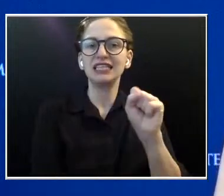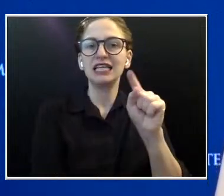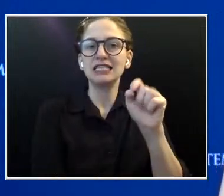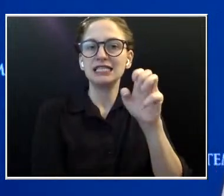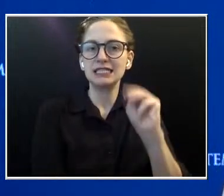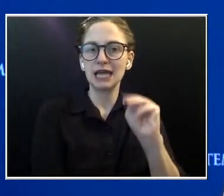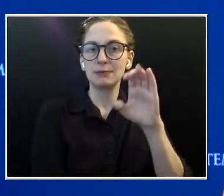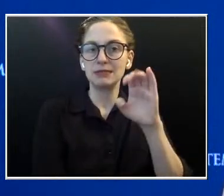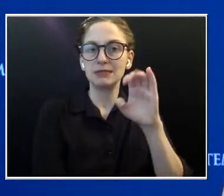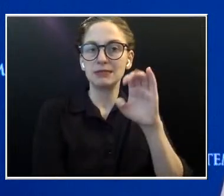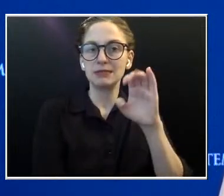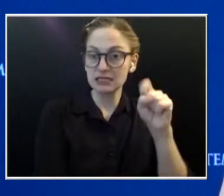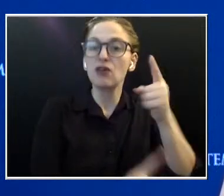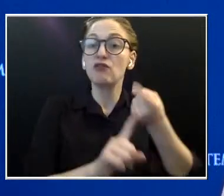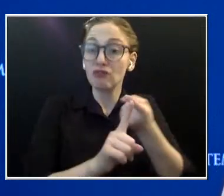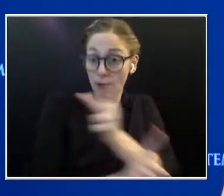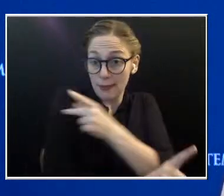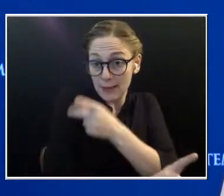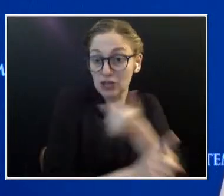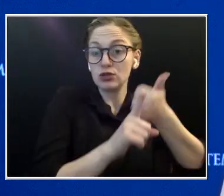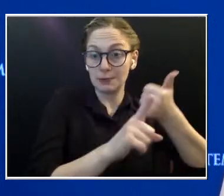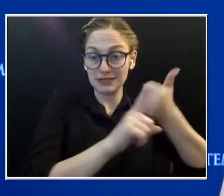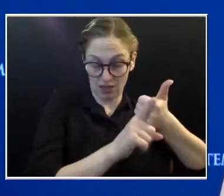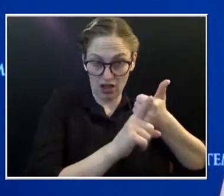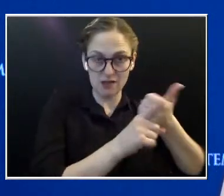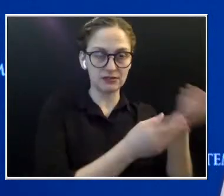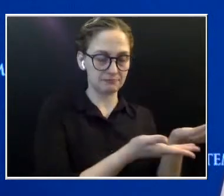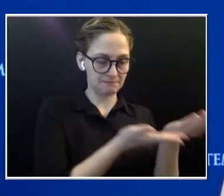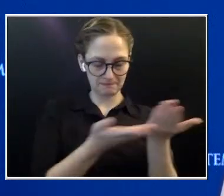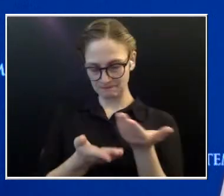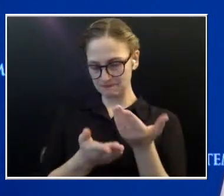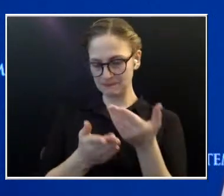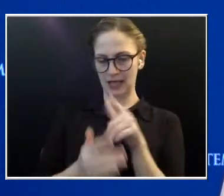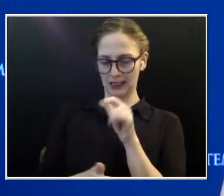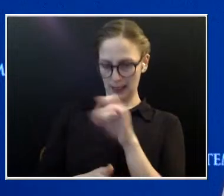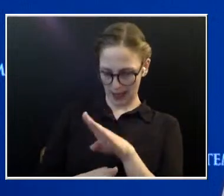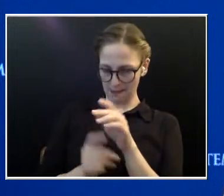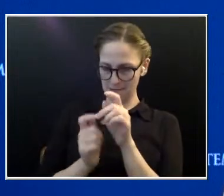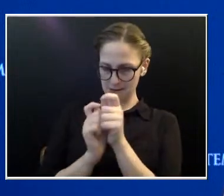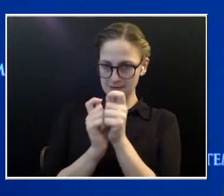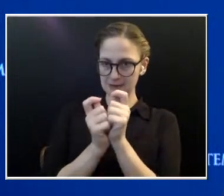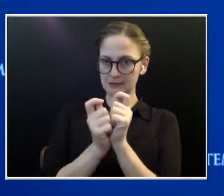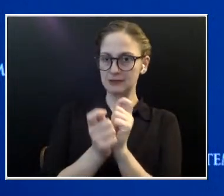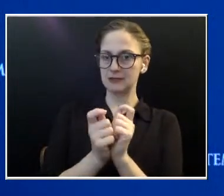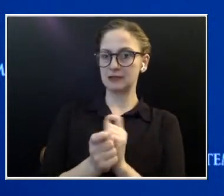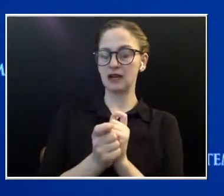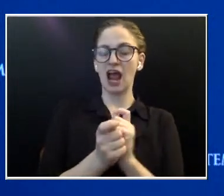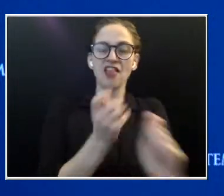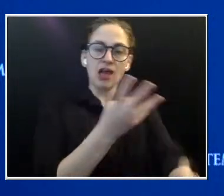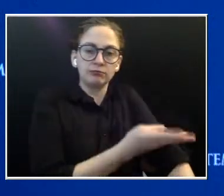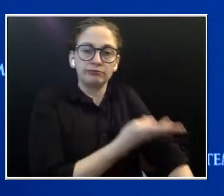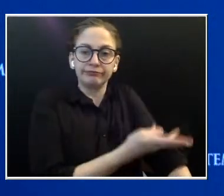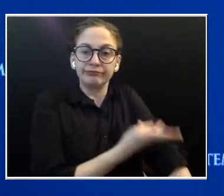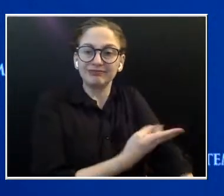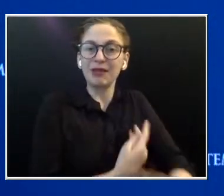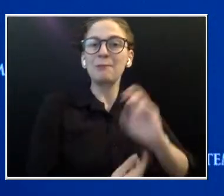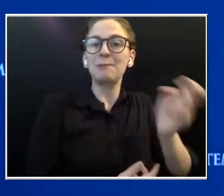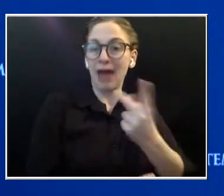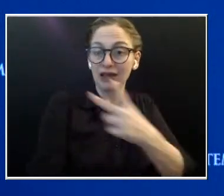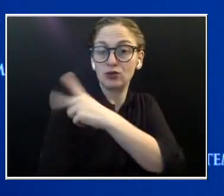patient to the laboratory, modified, expanded, infused back into the patient that create a normal,